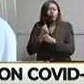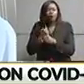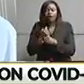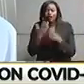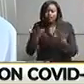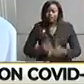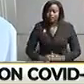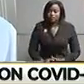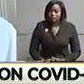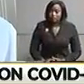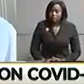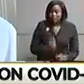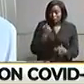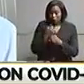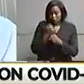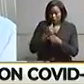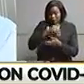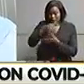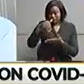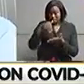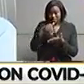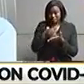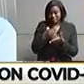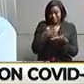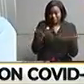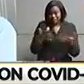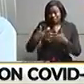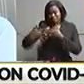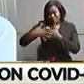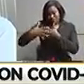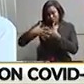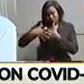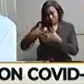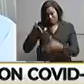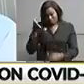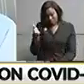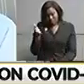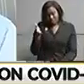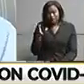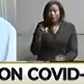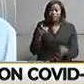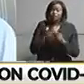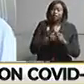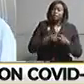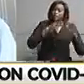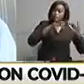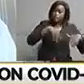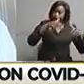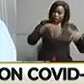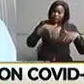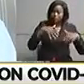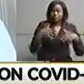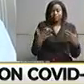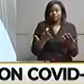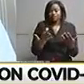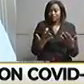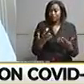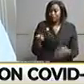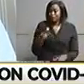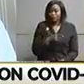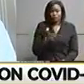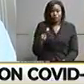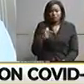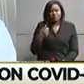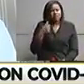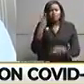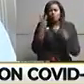And the production centers are the factories and the farms. I have no worry about the